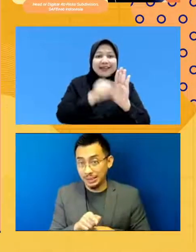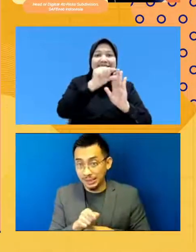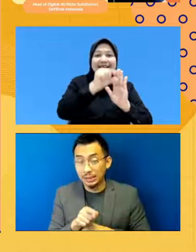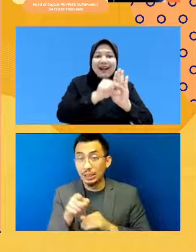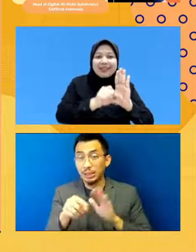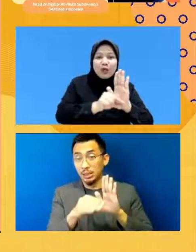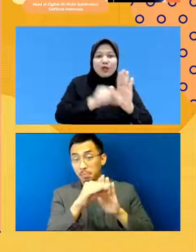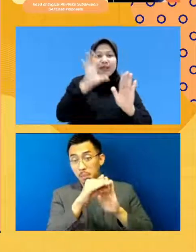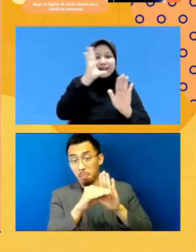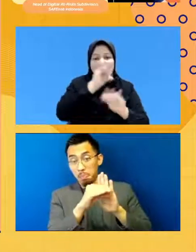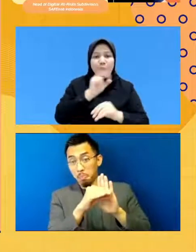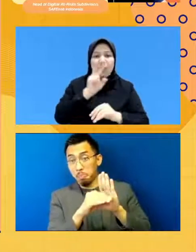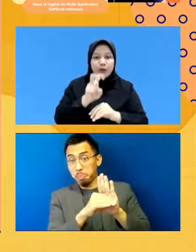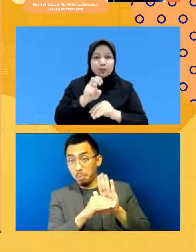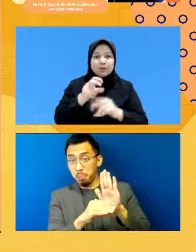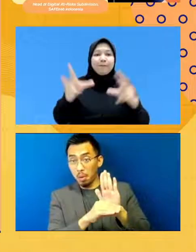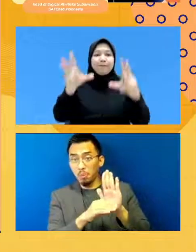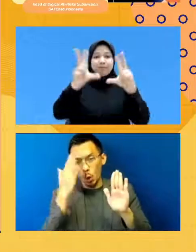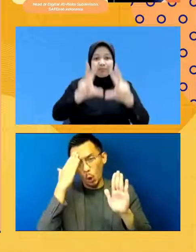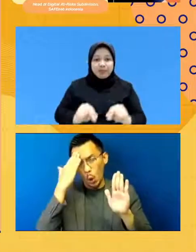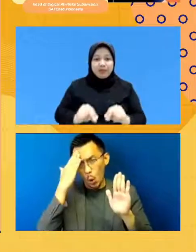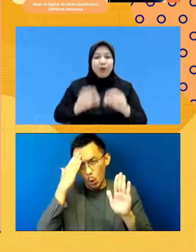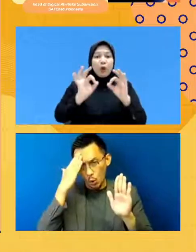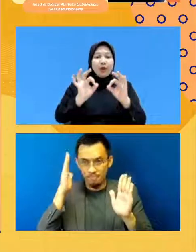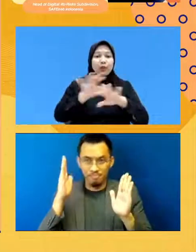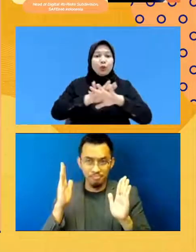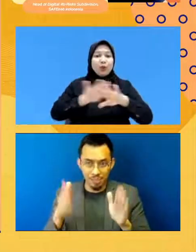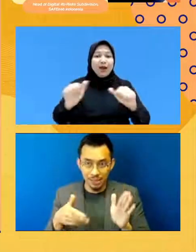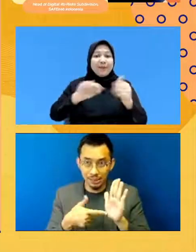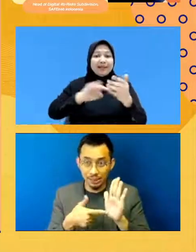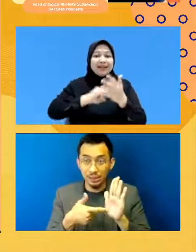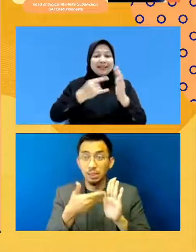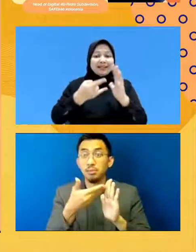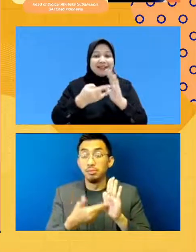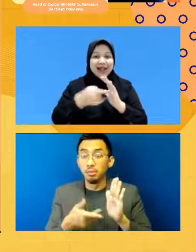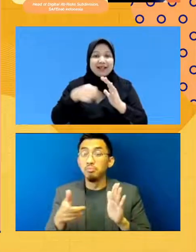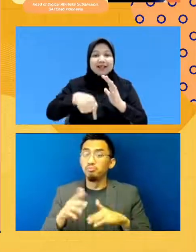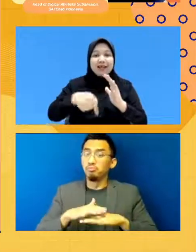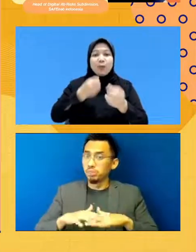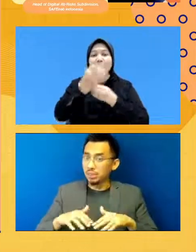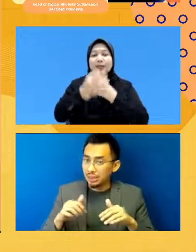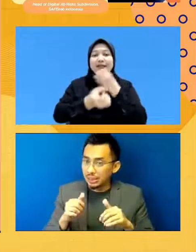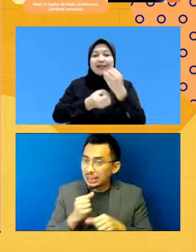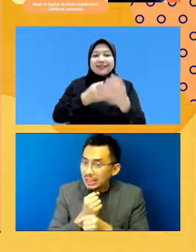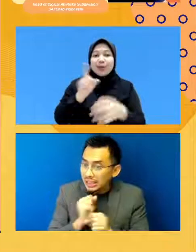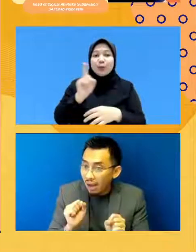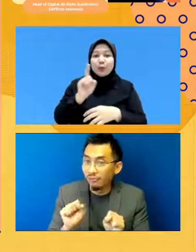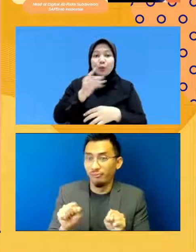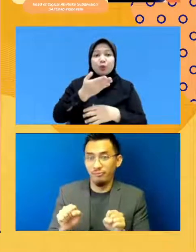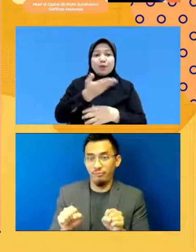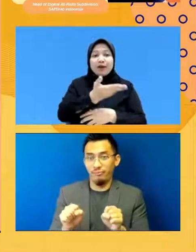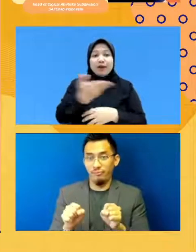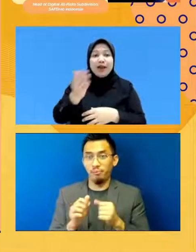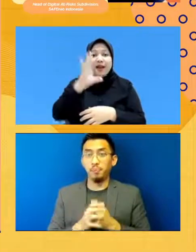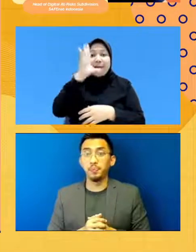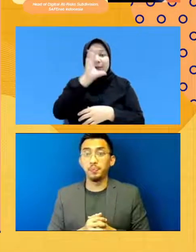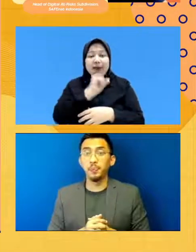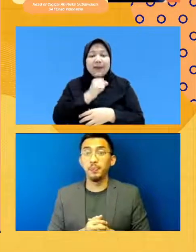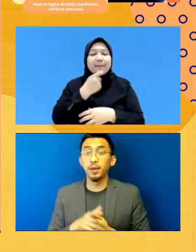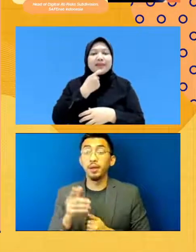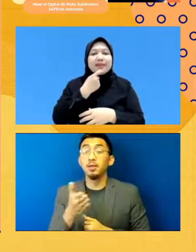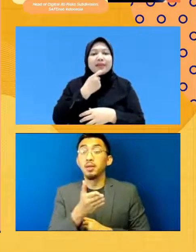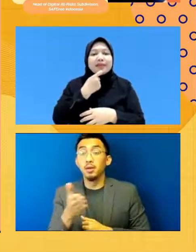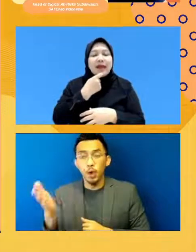talking about digital security in product 3, we need to understand there is some indicators,